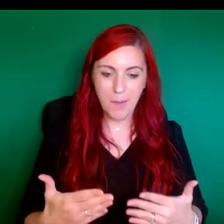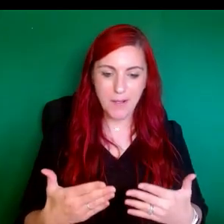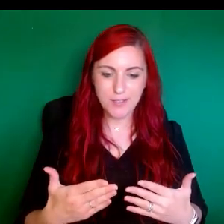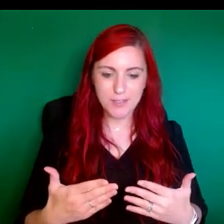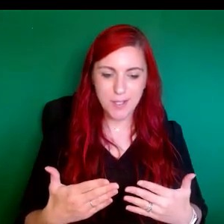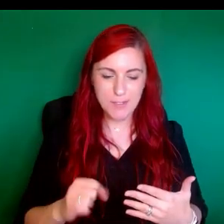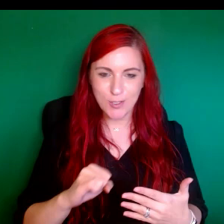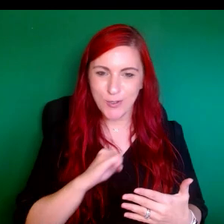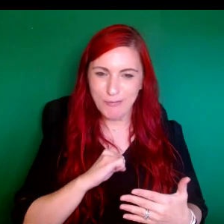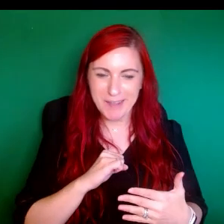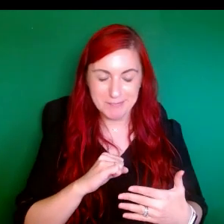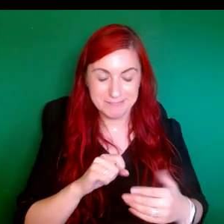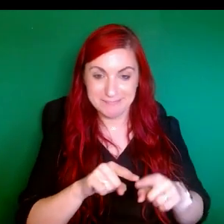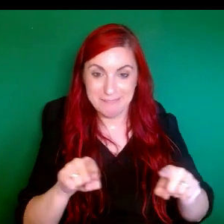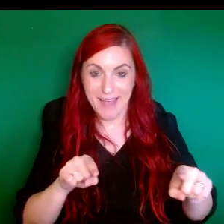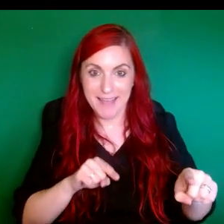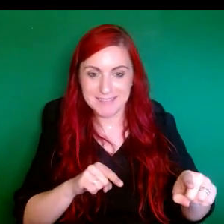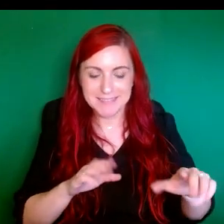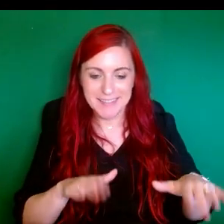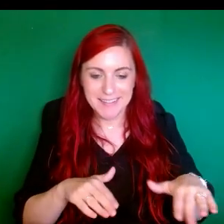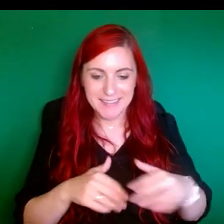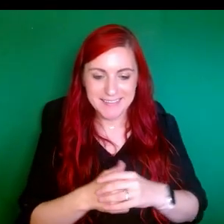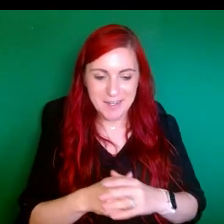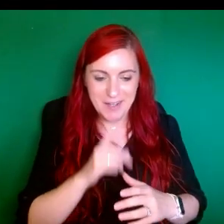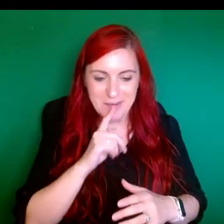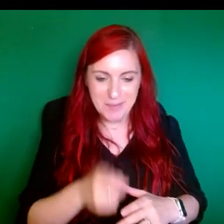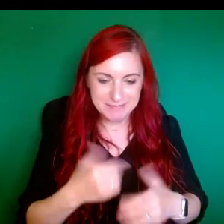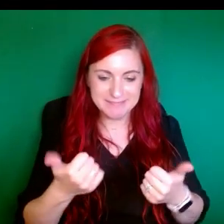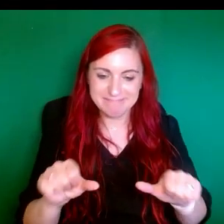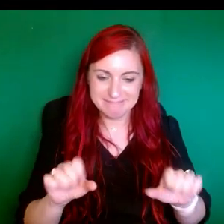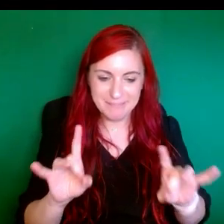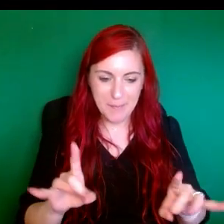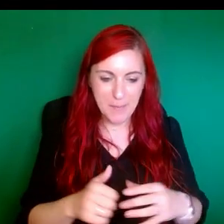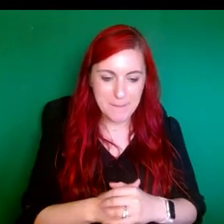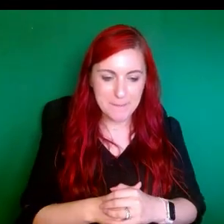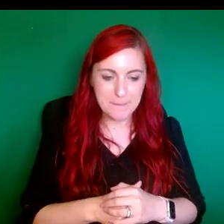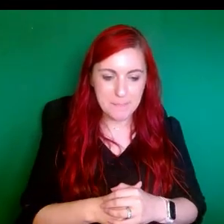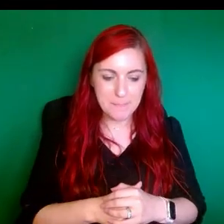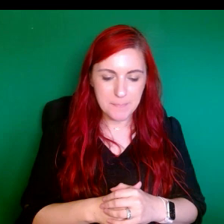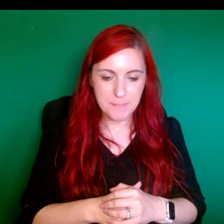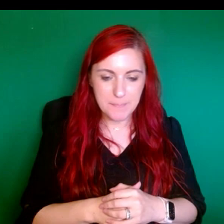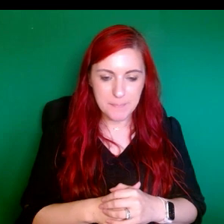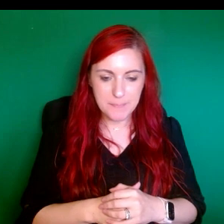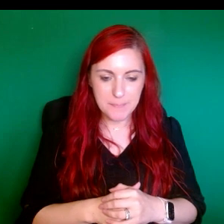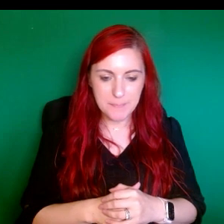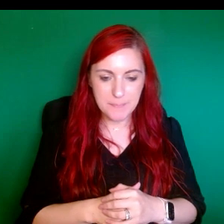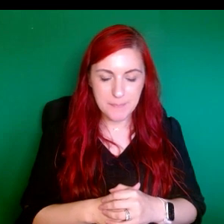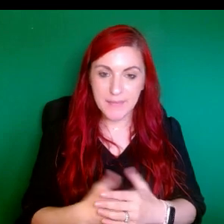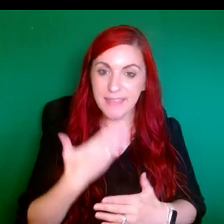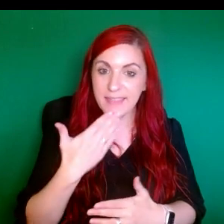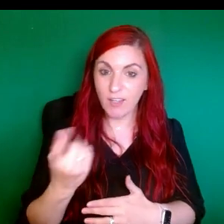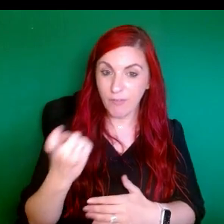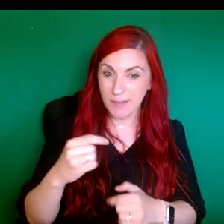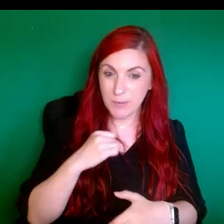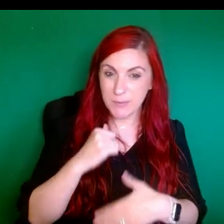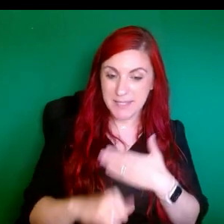Thanks very much, Martin. I look like I was on a time delay there. I was searching for the unmute button, but somebody has done it for me.